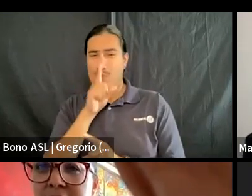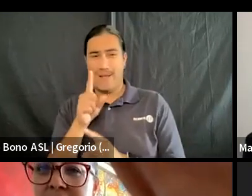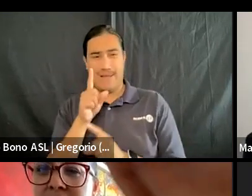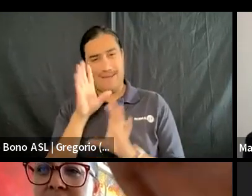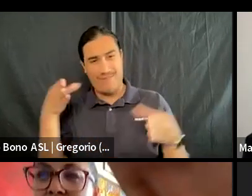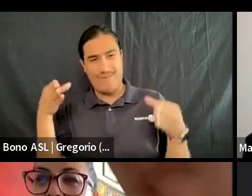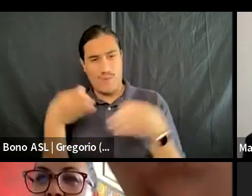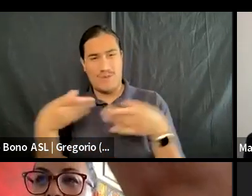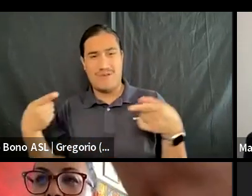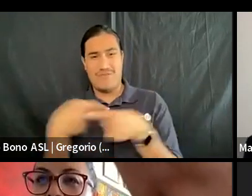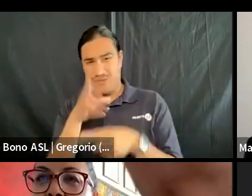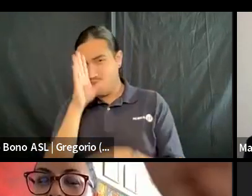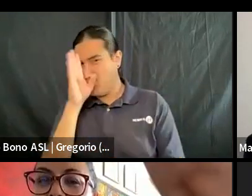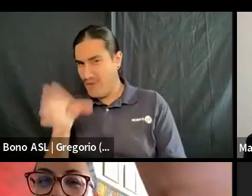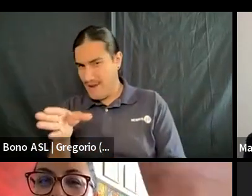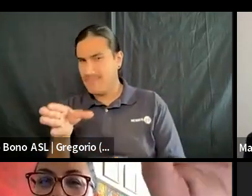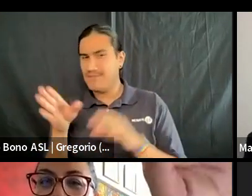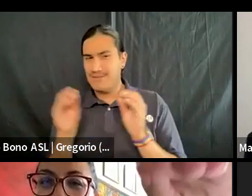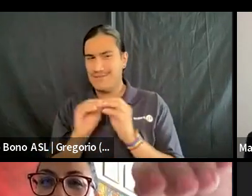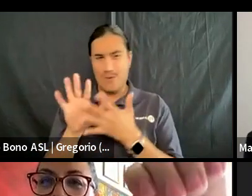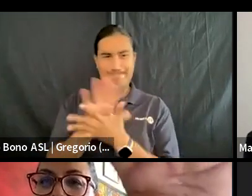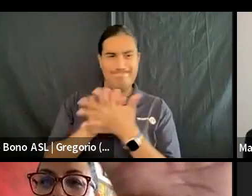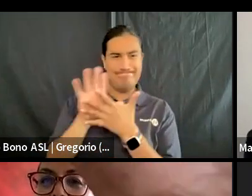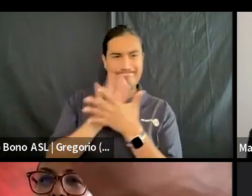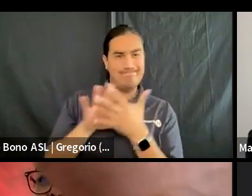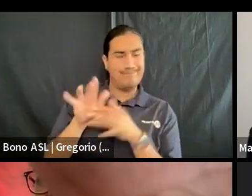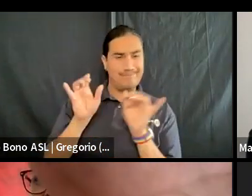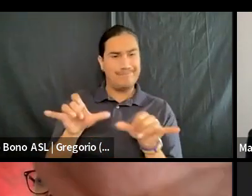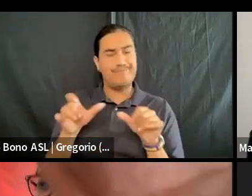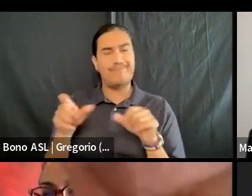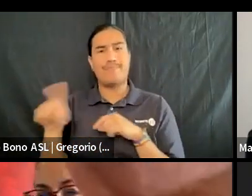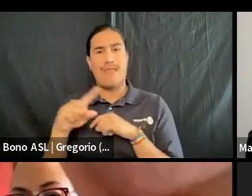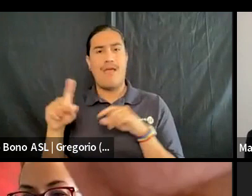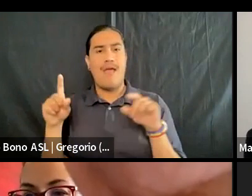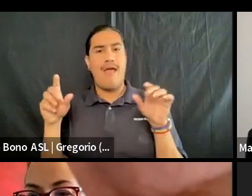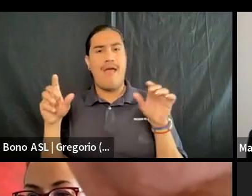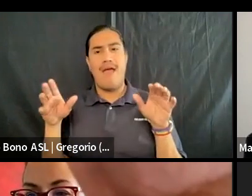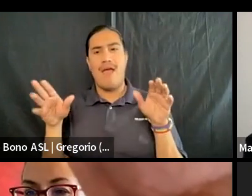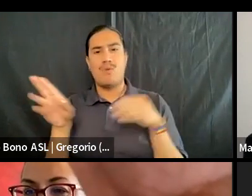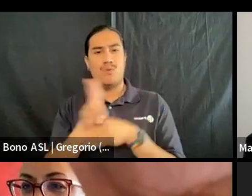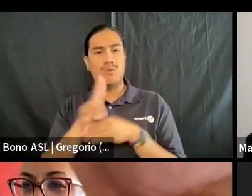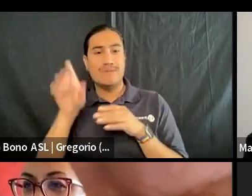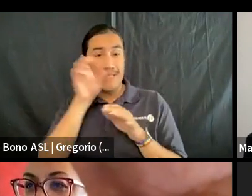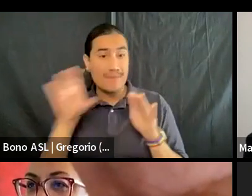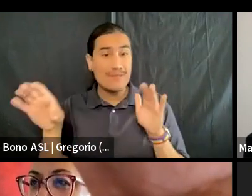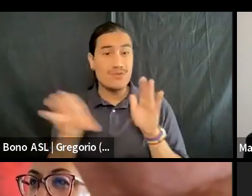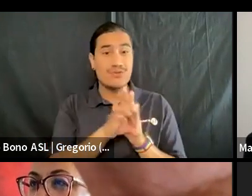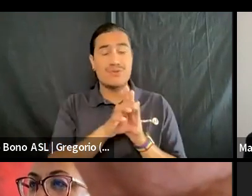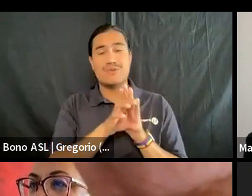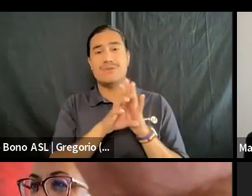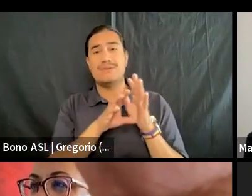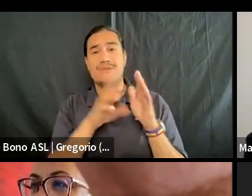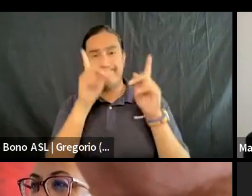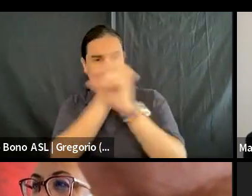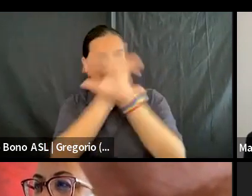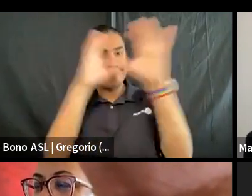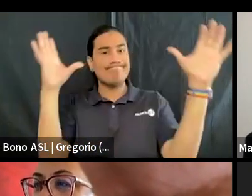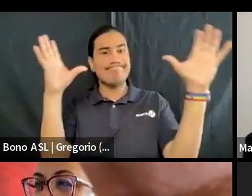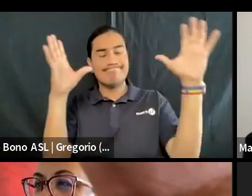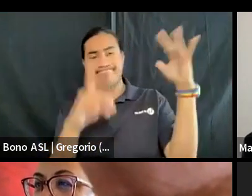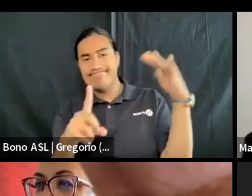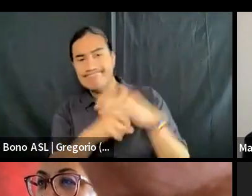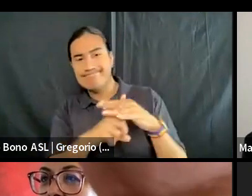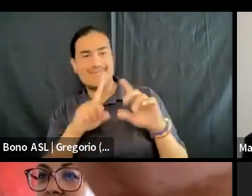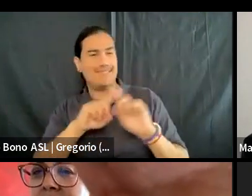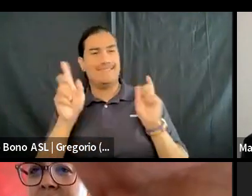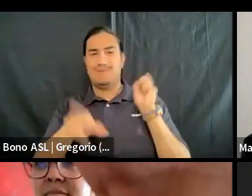conflict, direct conflict. You know, they deal with images and it's a different